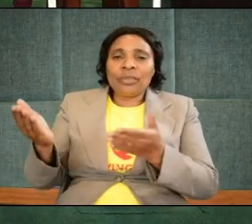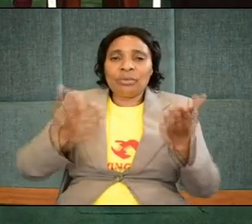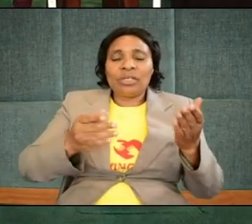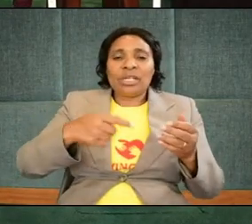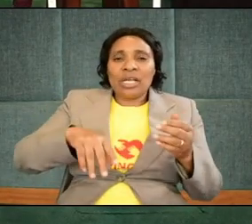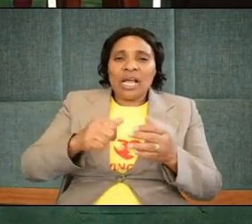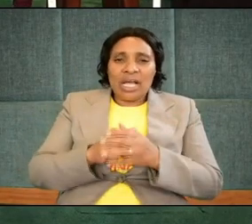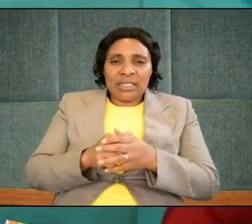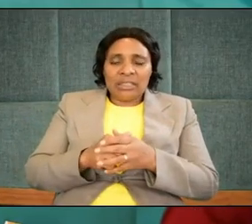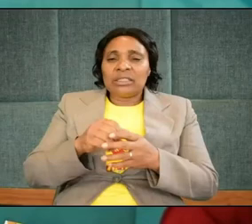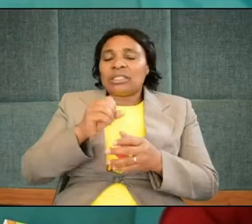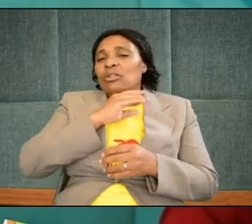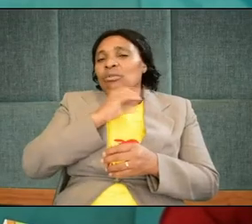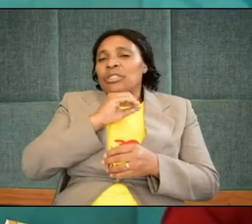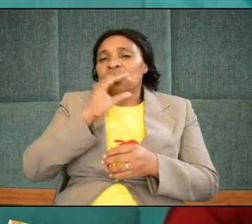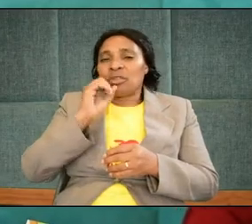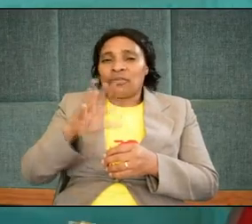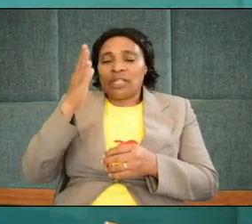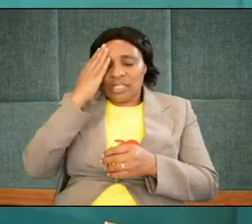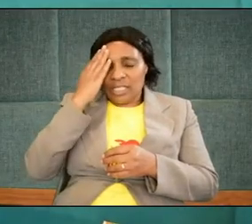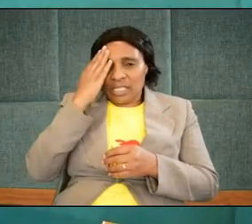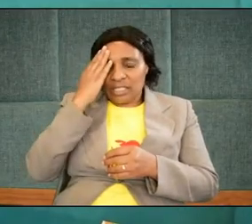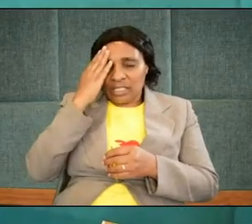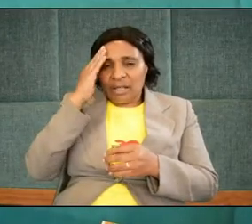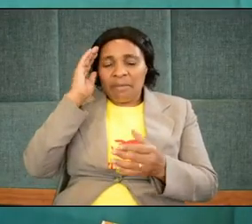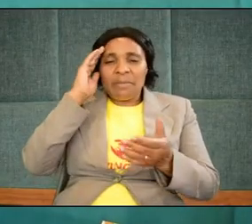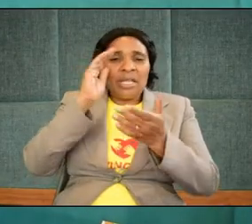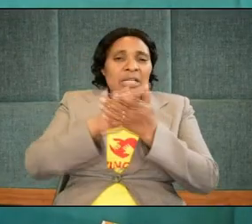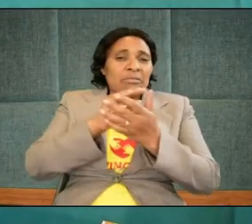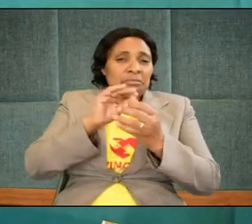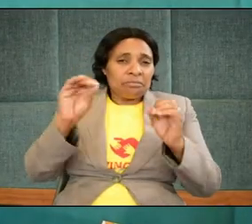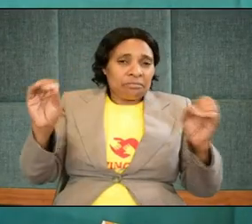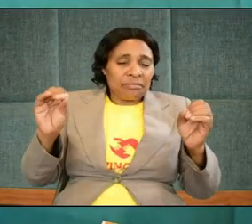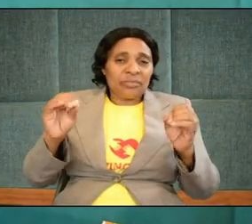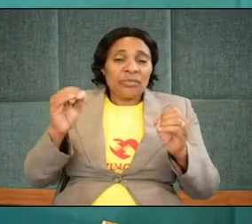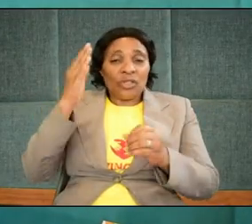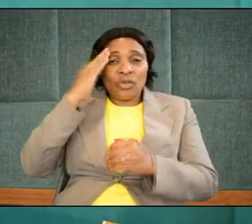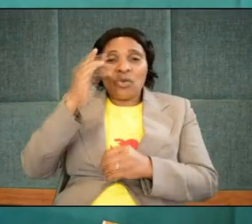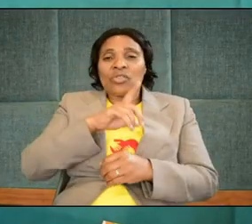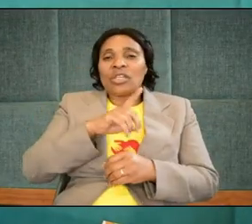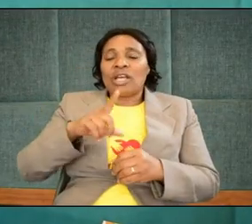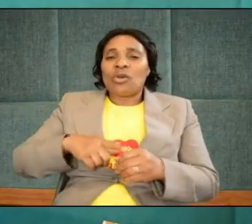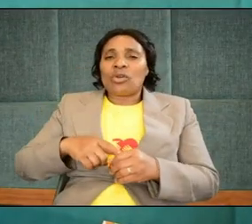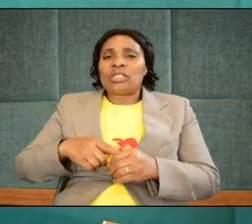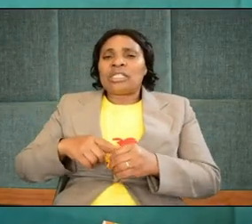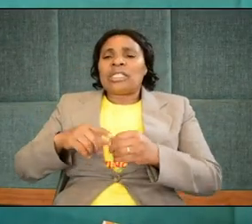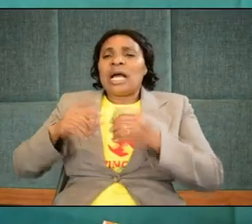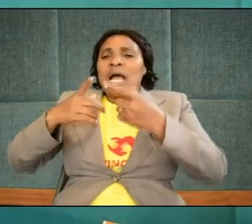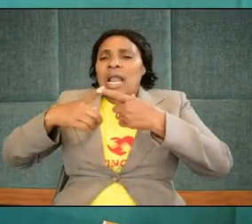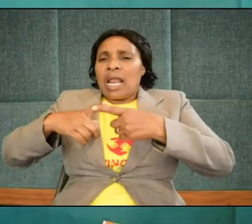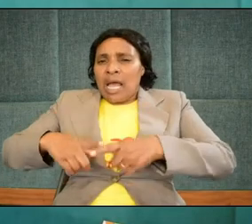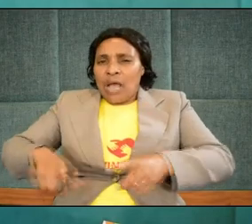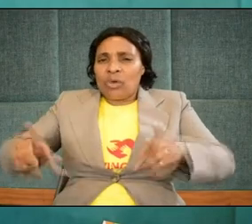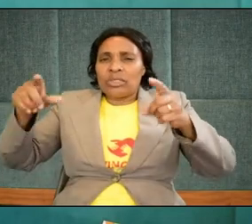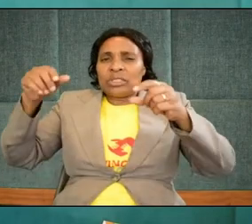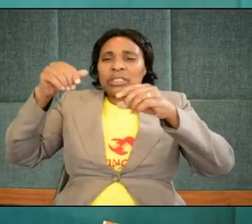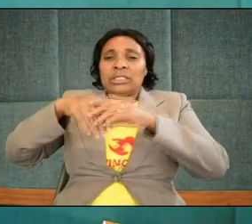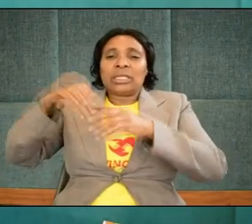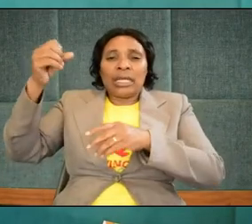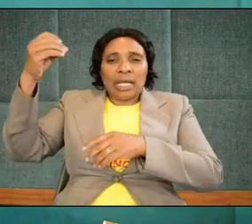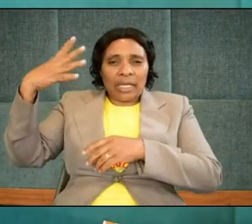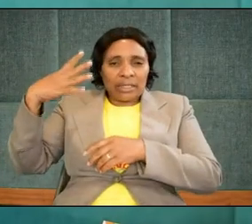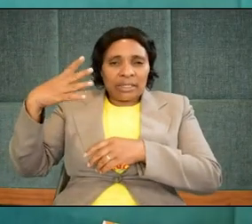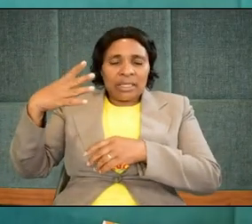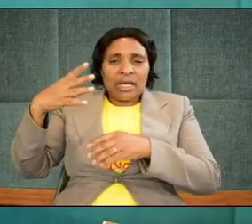the murmuring and the complaining of the Israelites, their unbelief. And you know, the Lord permitted, it says in the flashlight, that the Lord